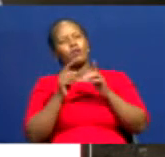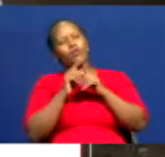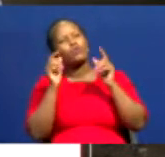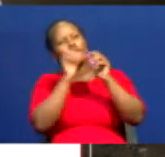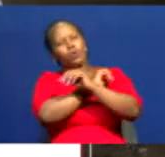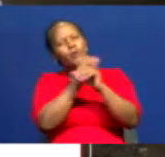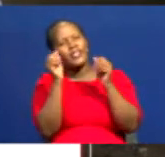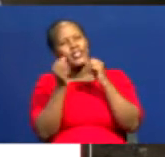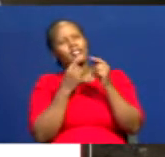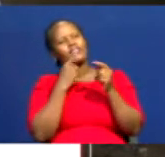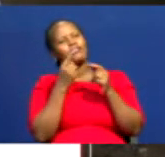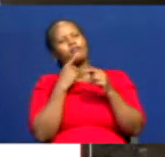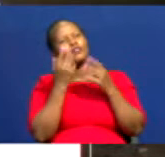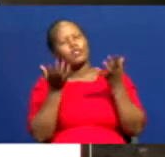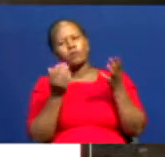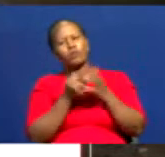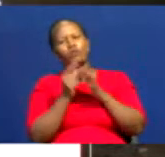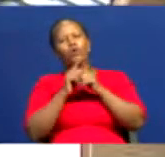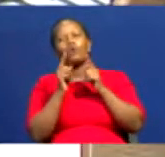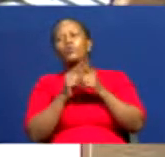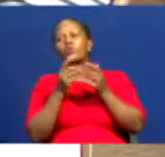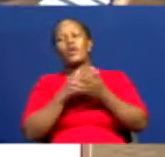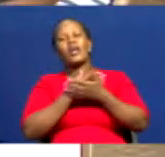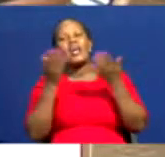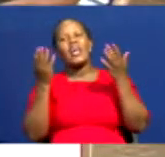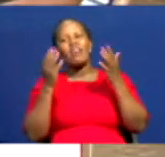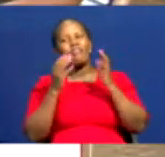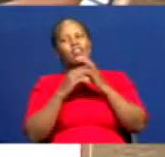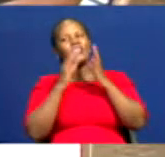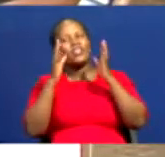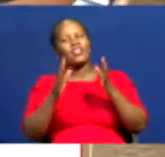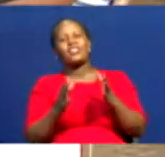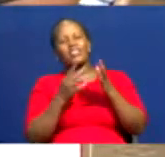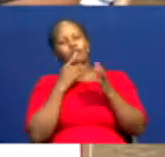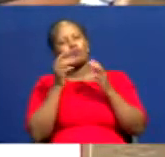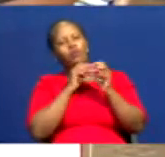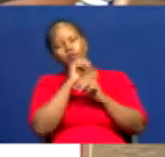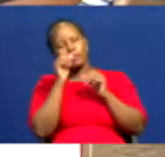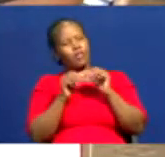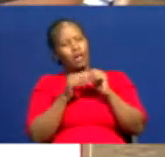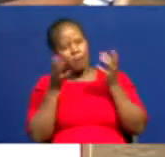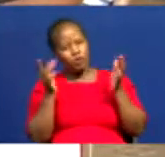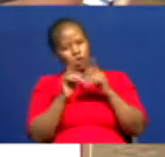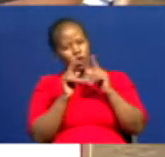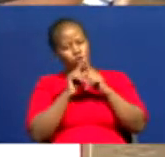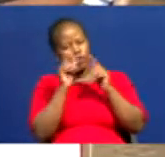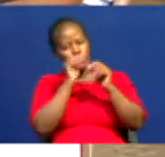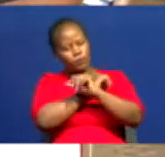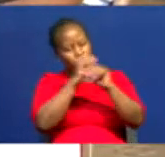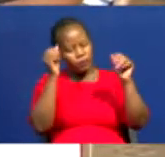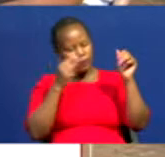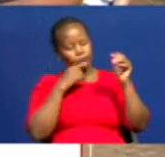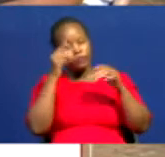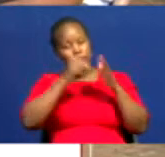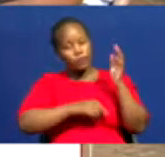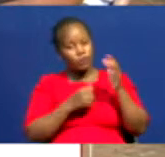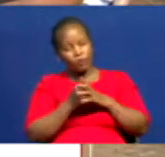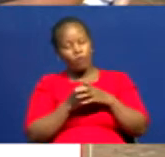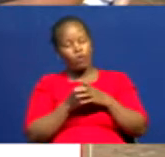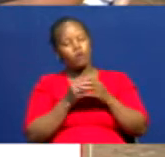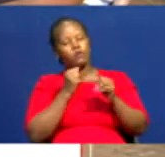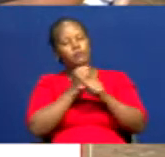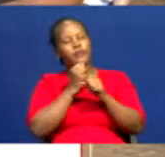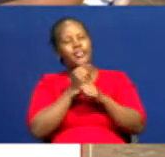to it, and I think almost every leader from Turkana County spoke about it, and the president says about dealing decisively